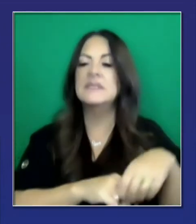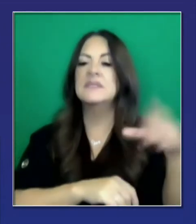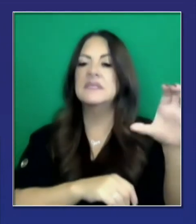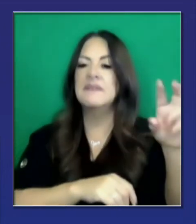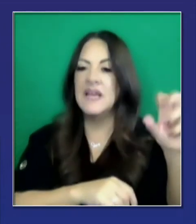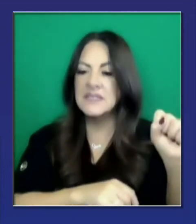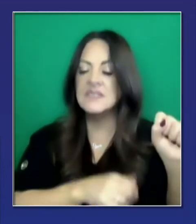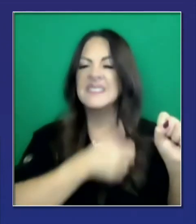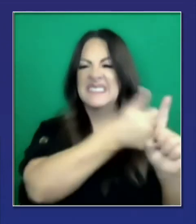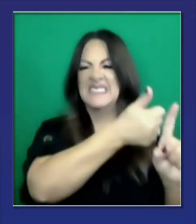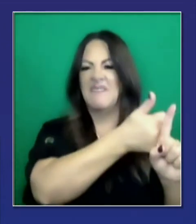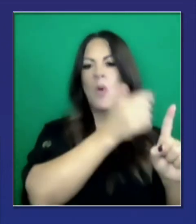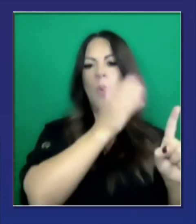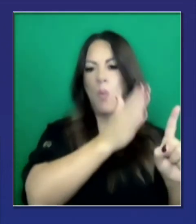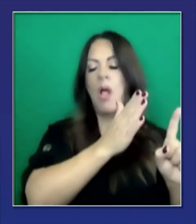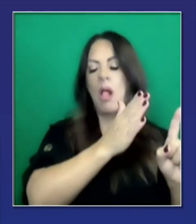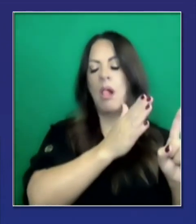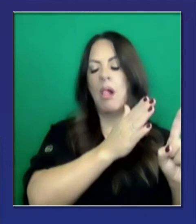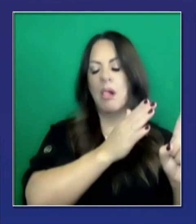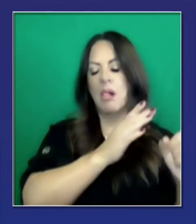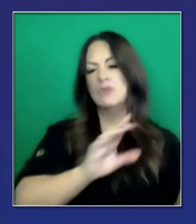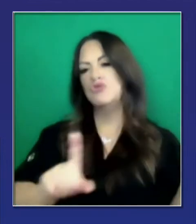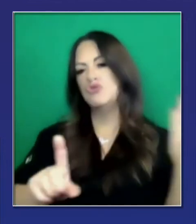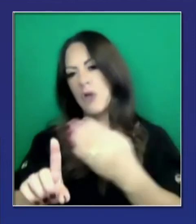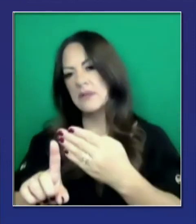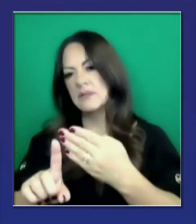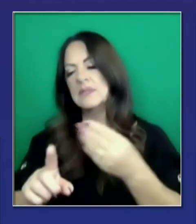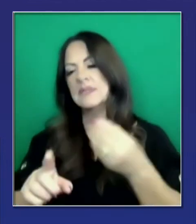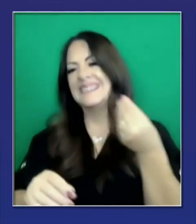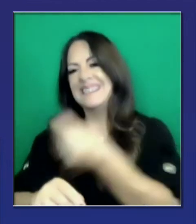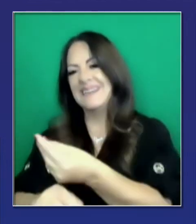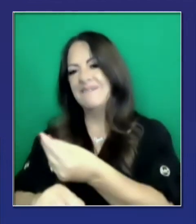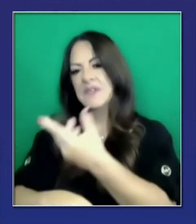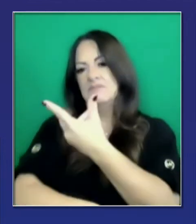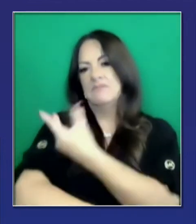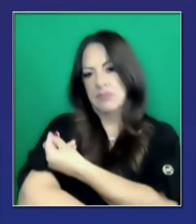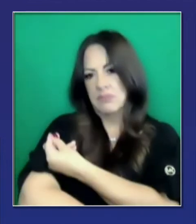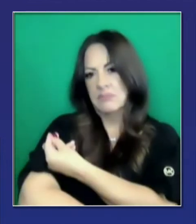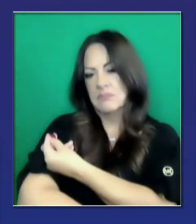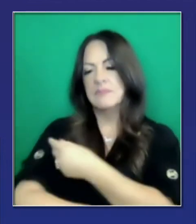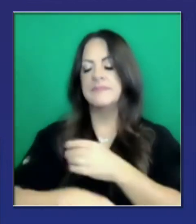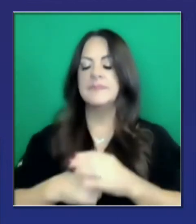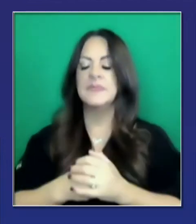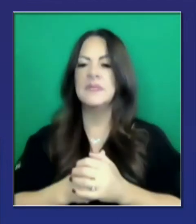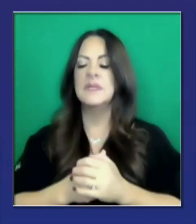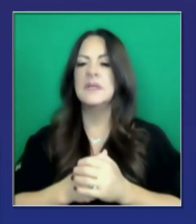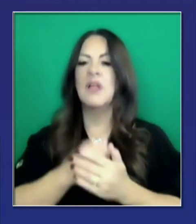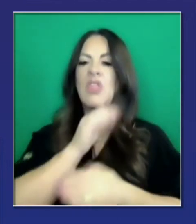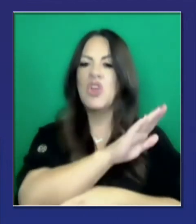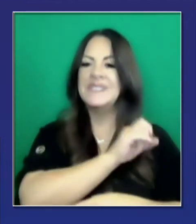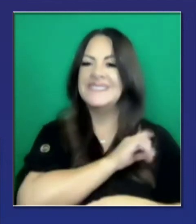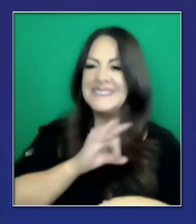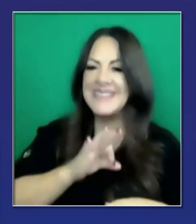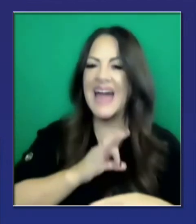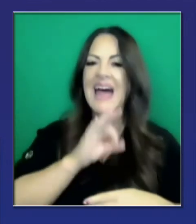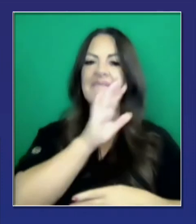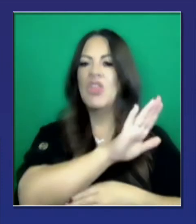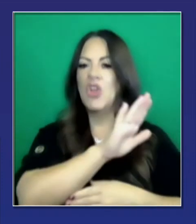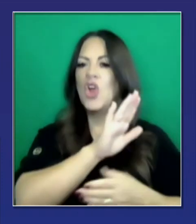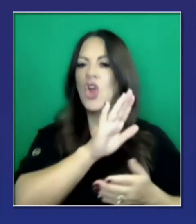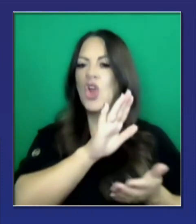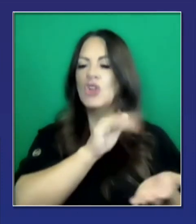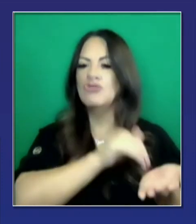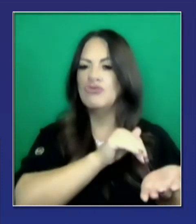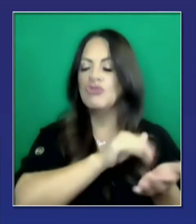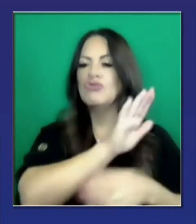all the on-site work. All the associated supplies will be done by this partnership. So we're not pulling, I guess it's a way of, importance